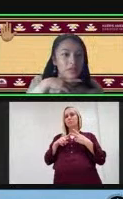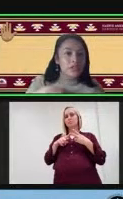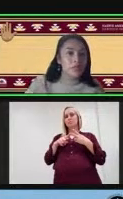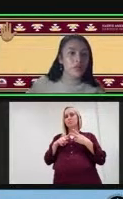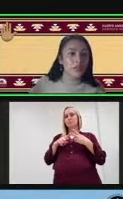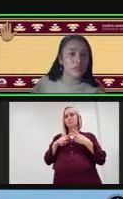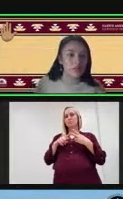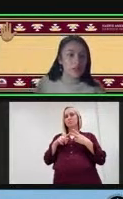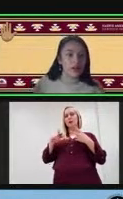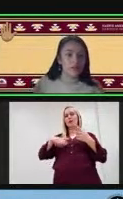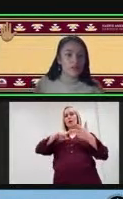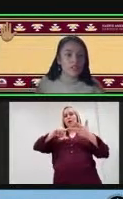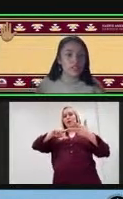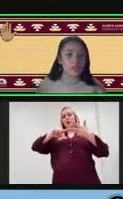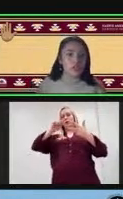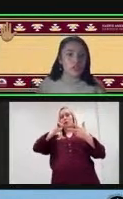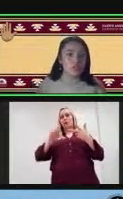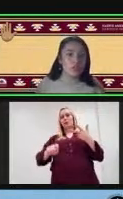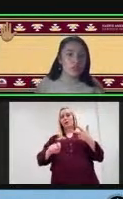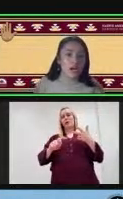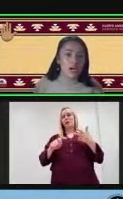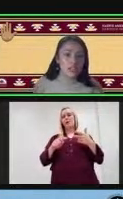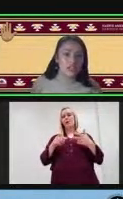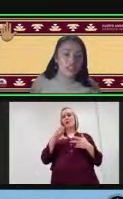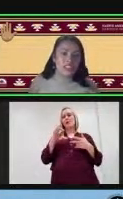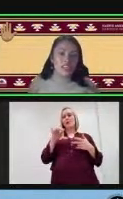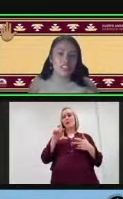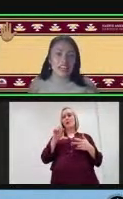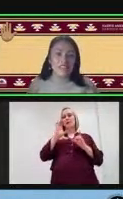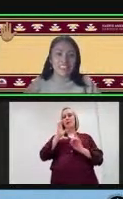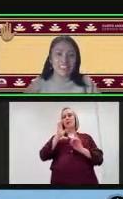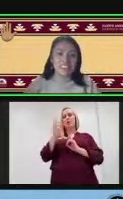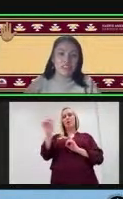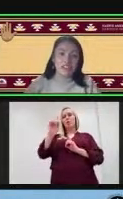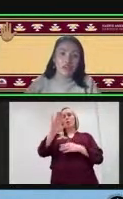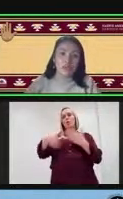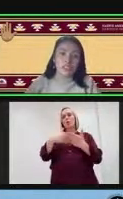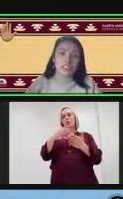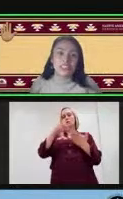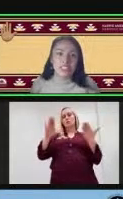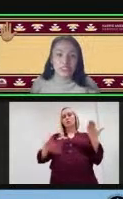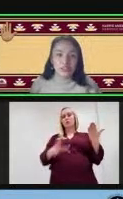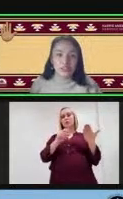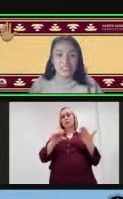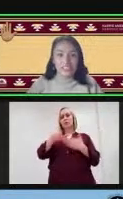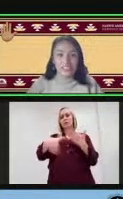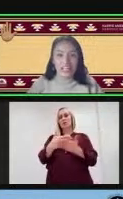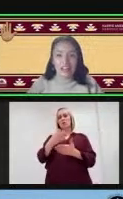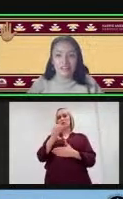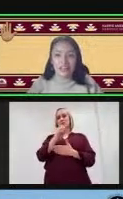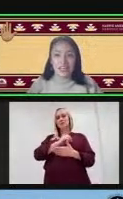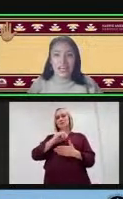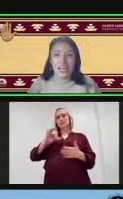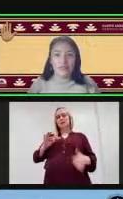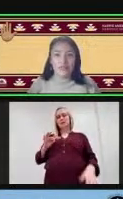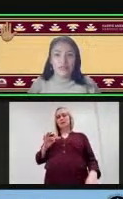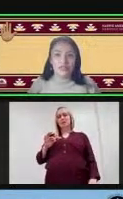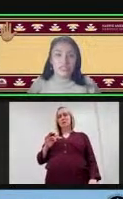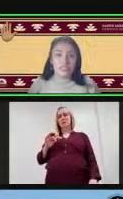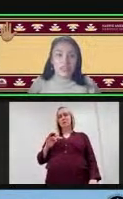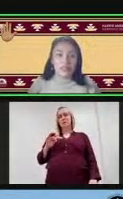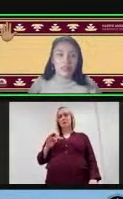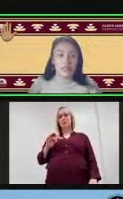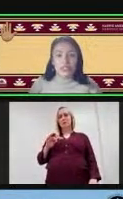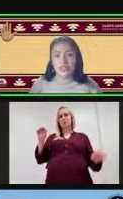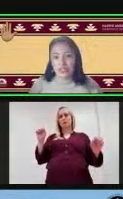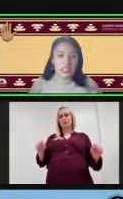but the third bullet from there fosters culture where all students and all staff, I guess it just felt a little redundant to say all students and all staff. And wondering if we could